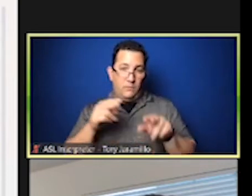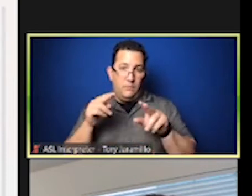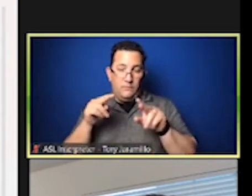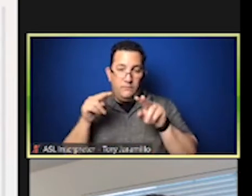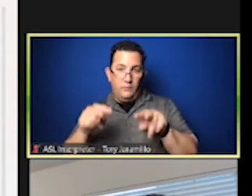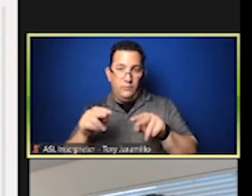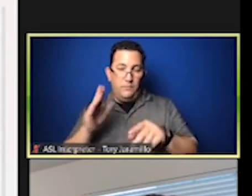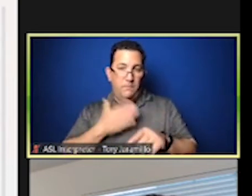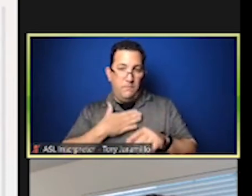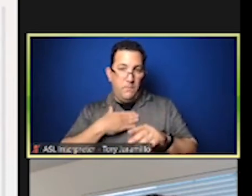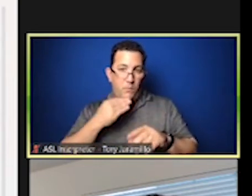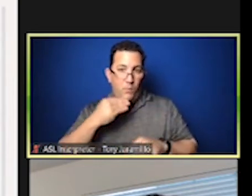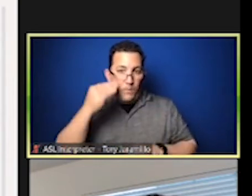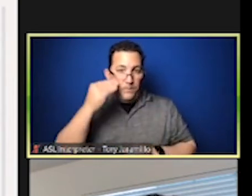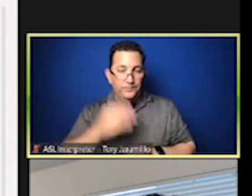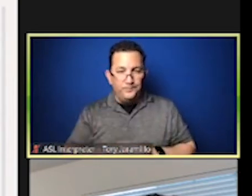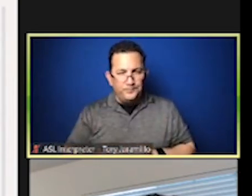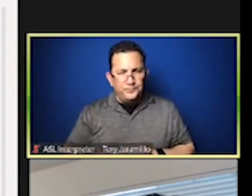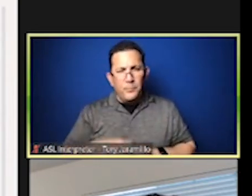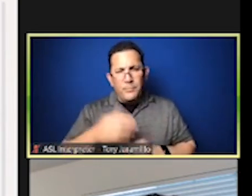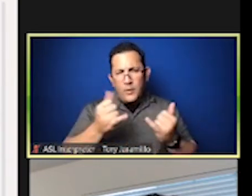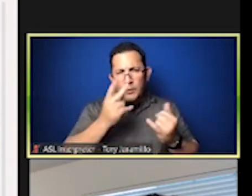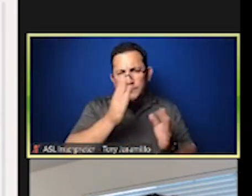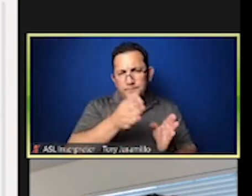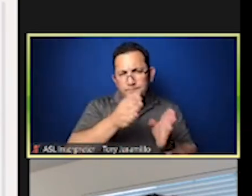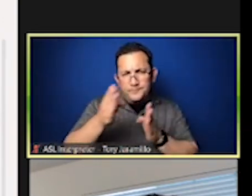So under the completed section,